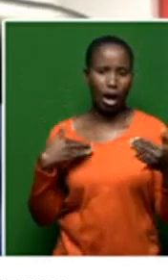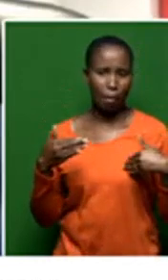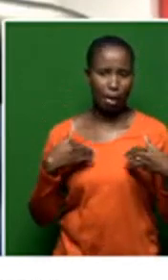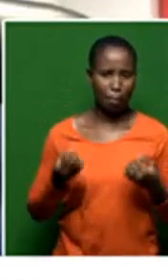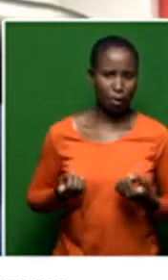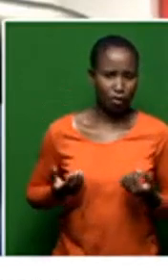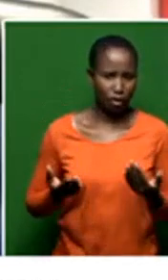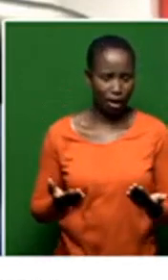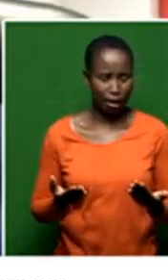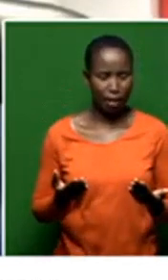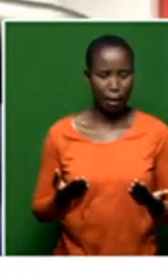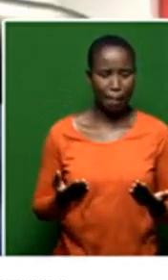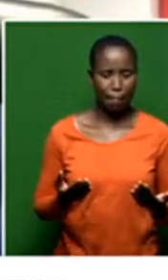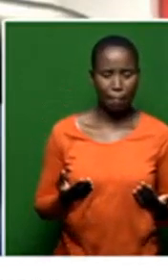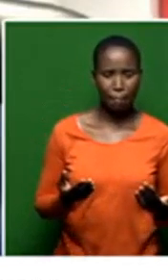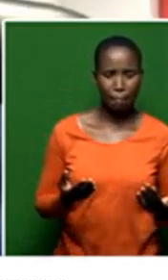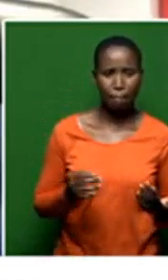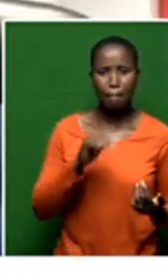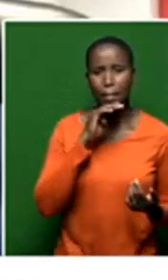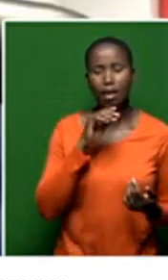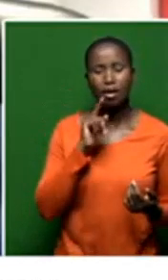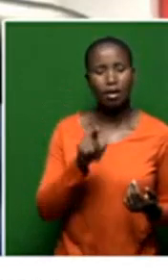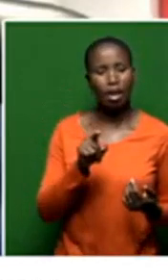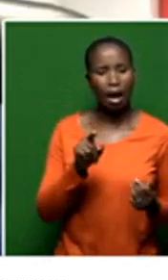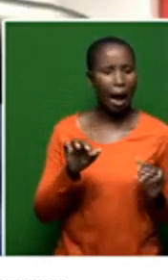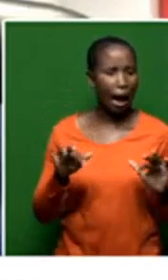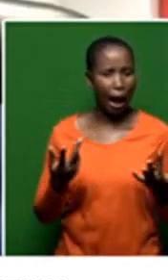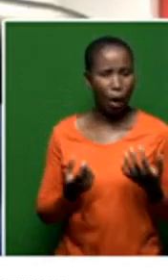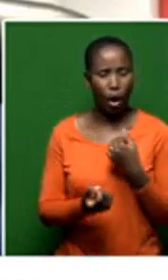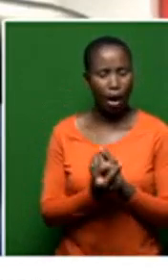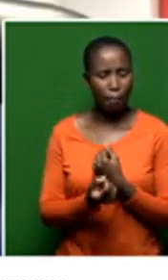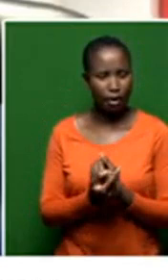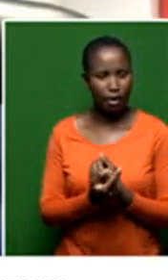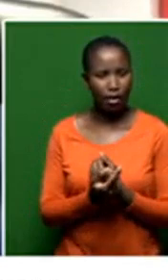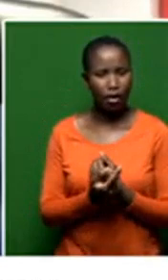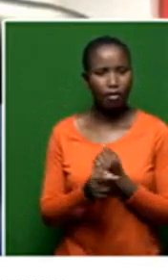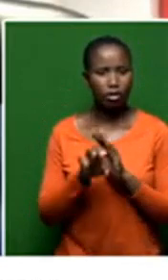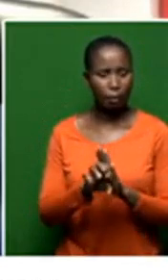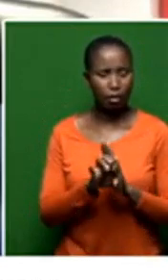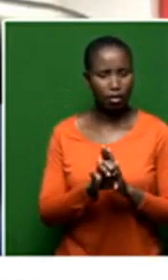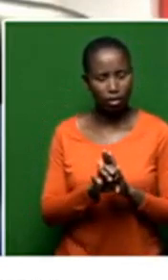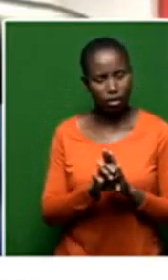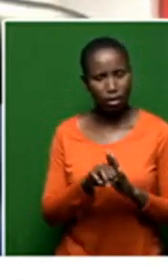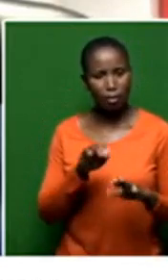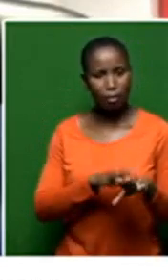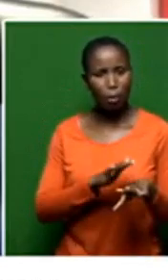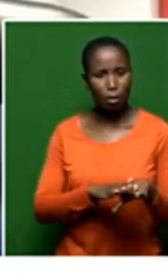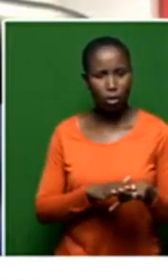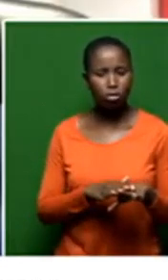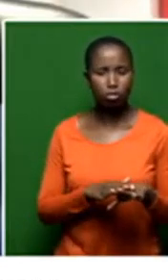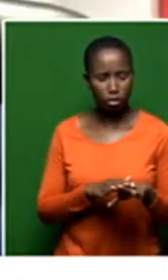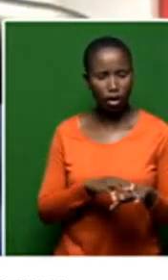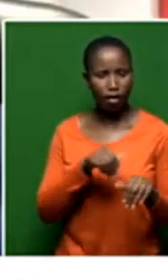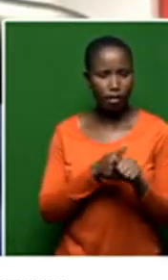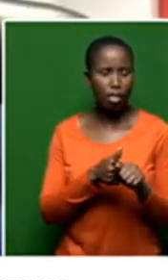the losers in this instance, as an example, will they be able to further curtail the process